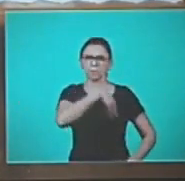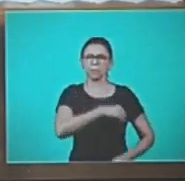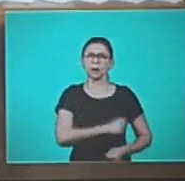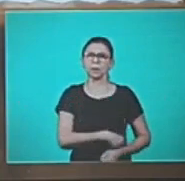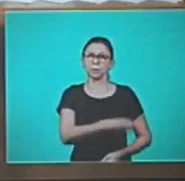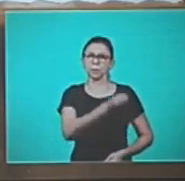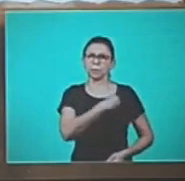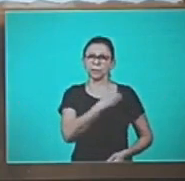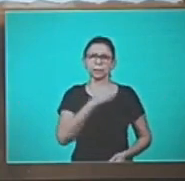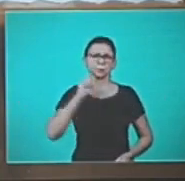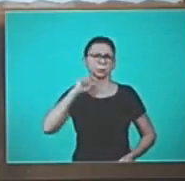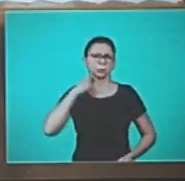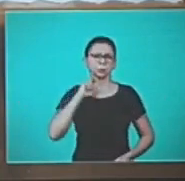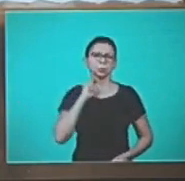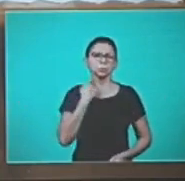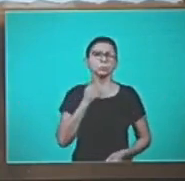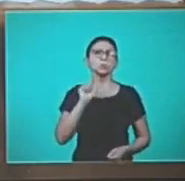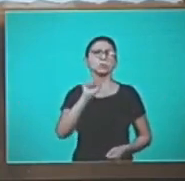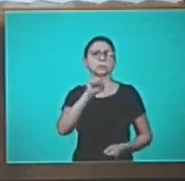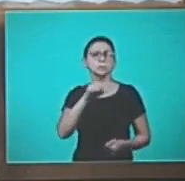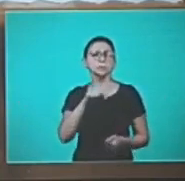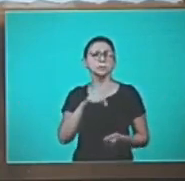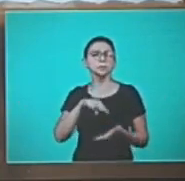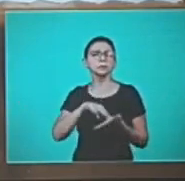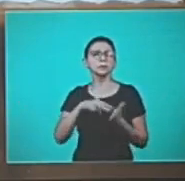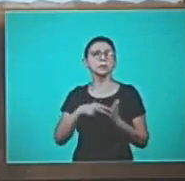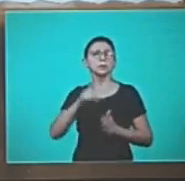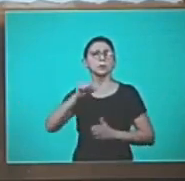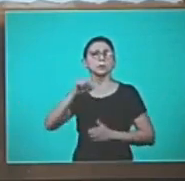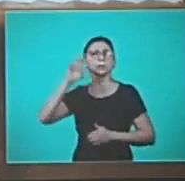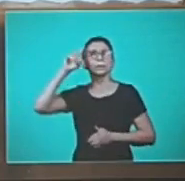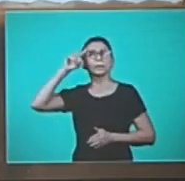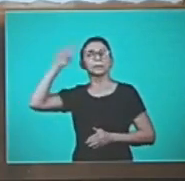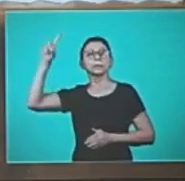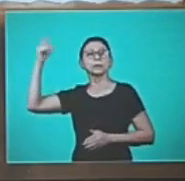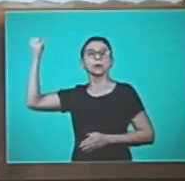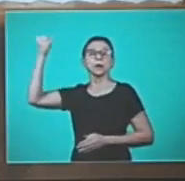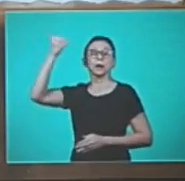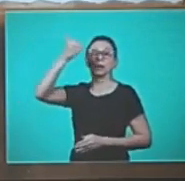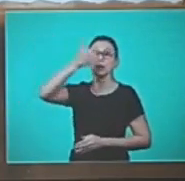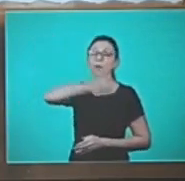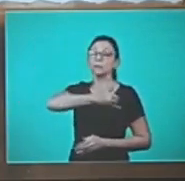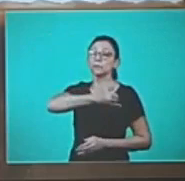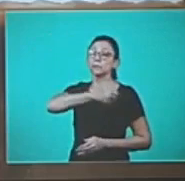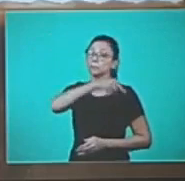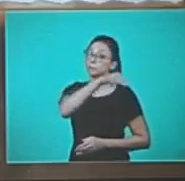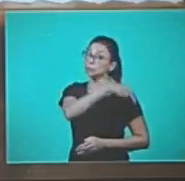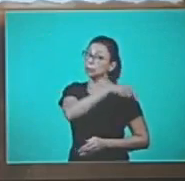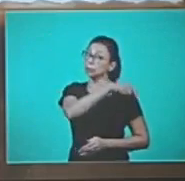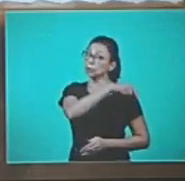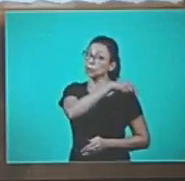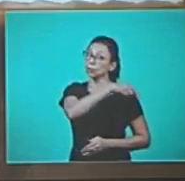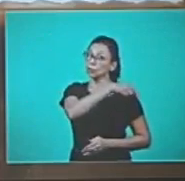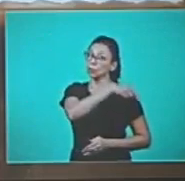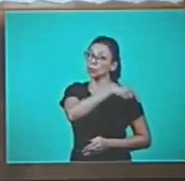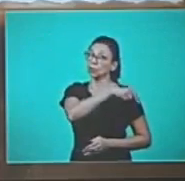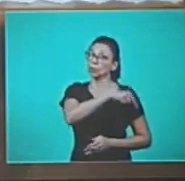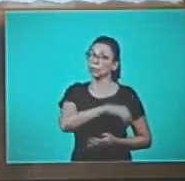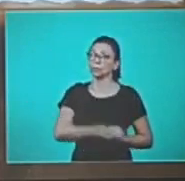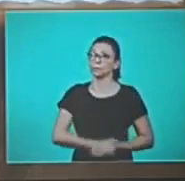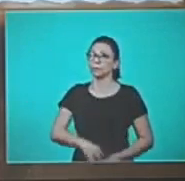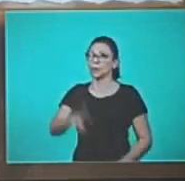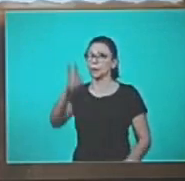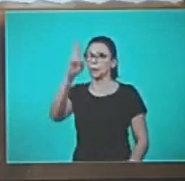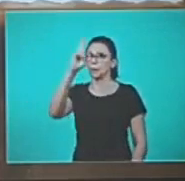now is arriving the time of the church departure. So now Israel, when Israel saw all the plagues,